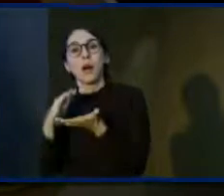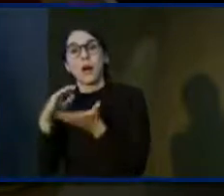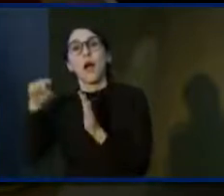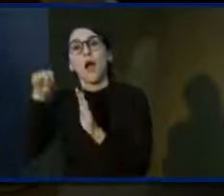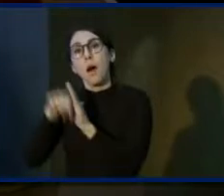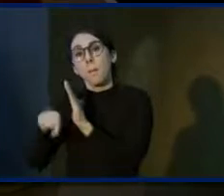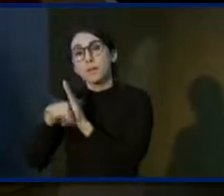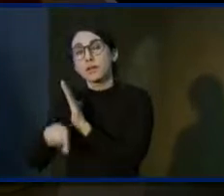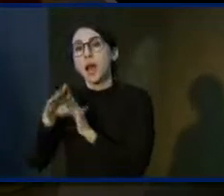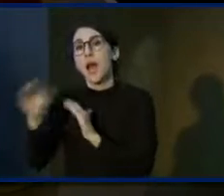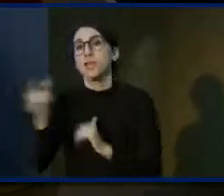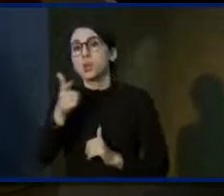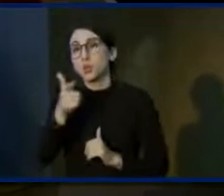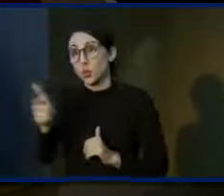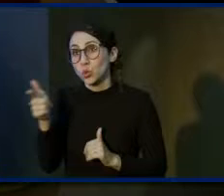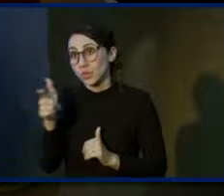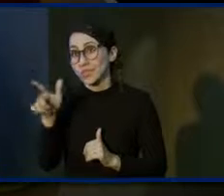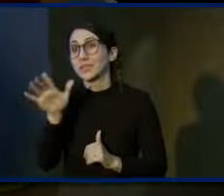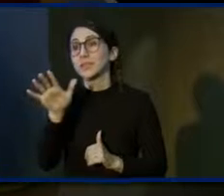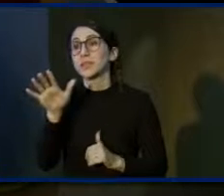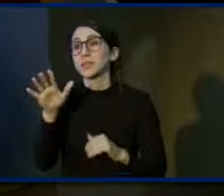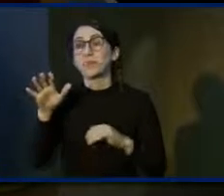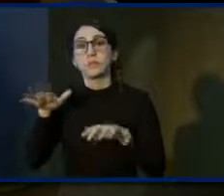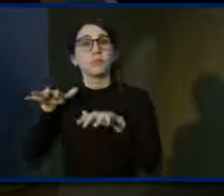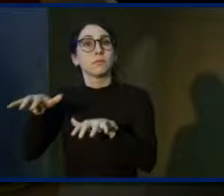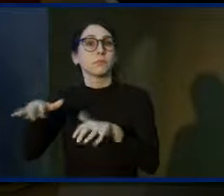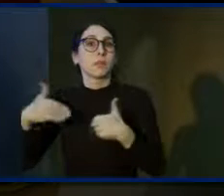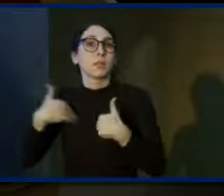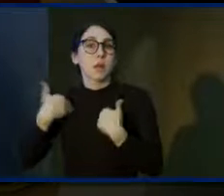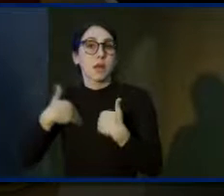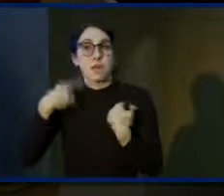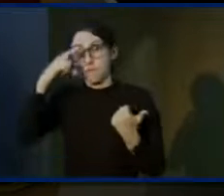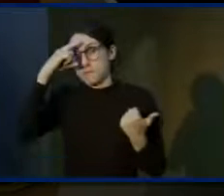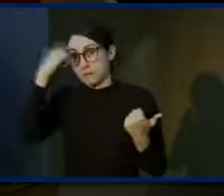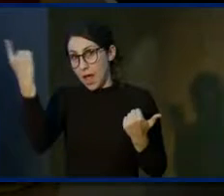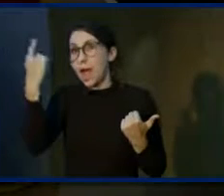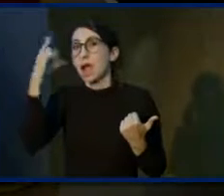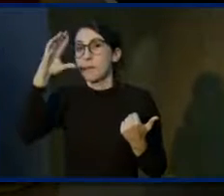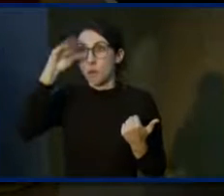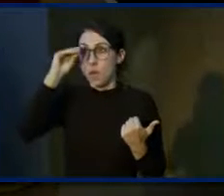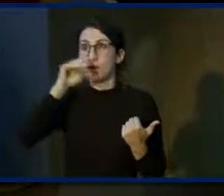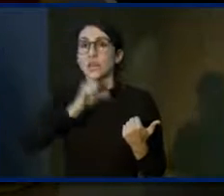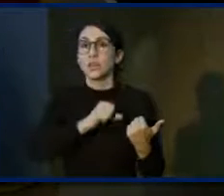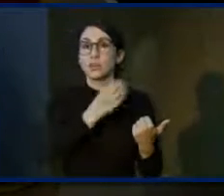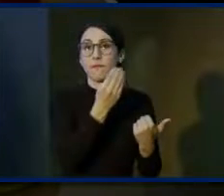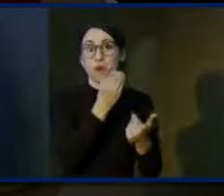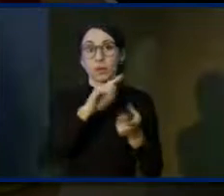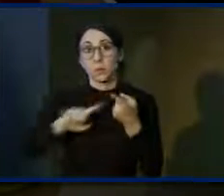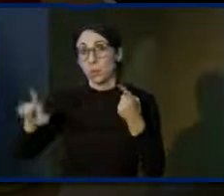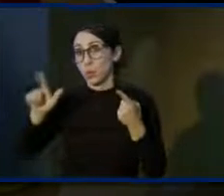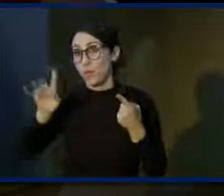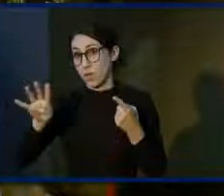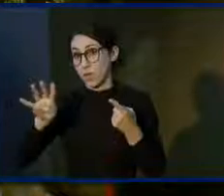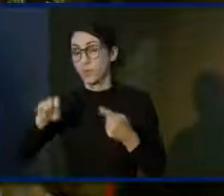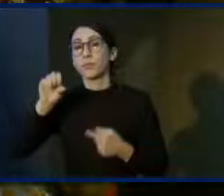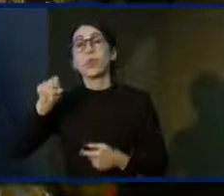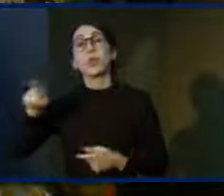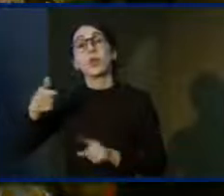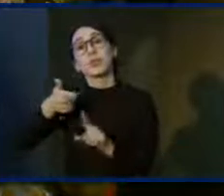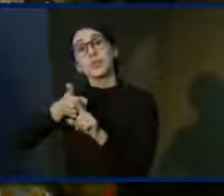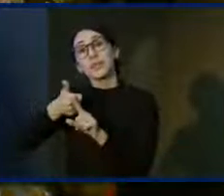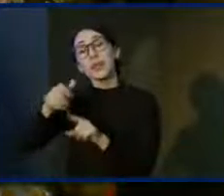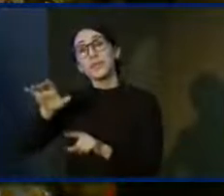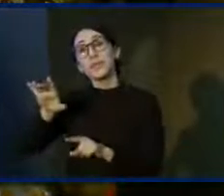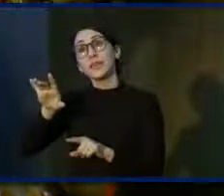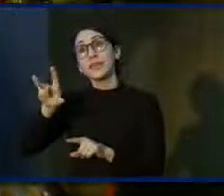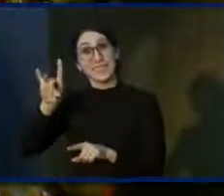and shootings among young black men and boys ages 14 to 24. So with you being a part of